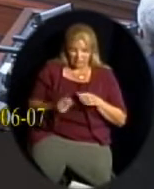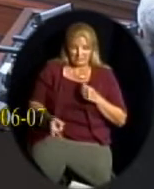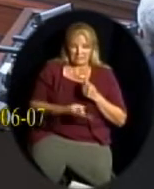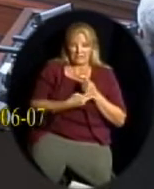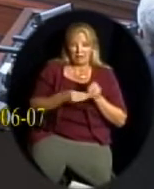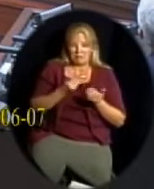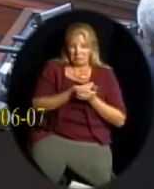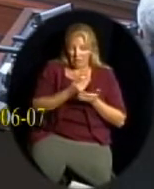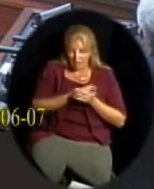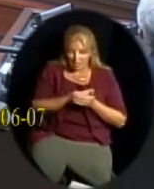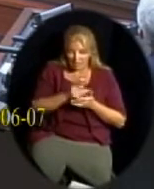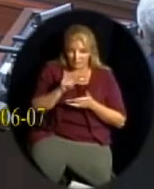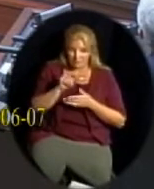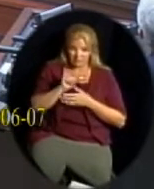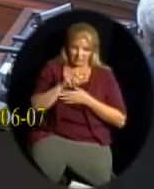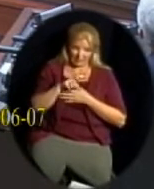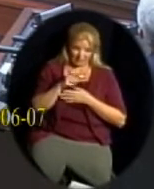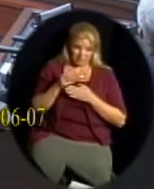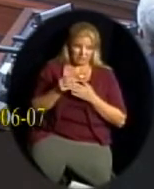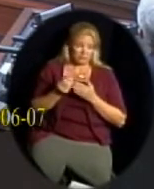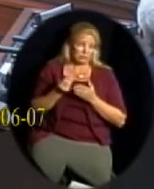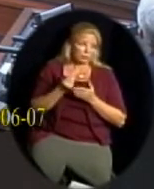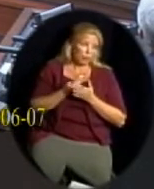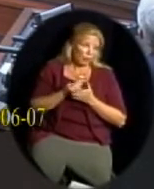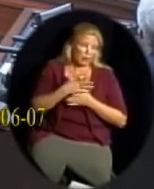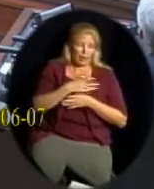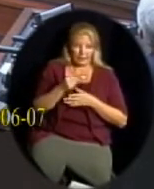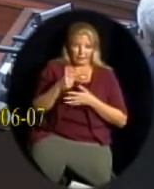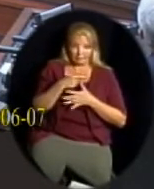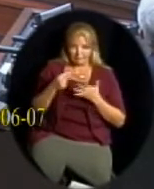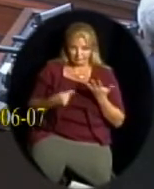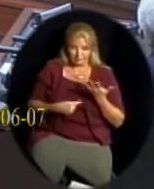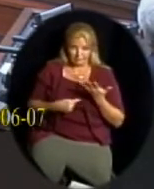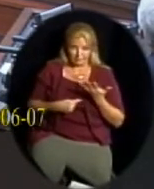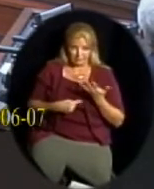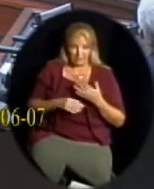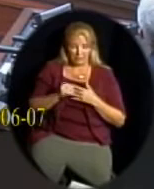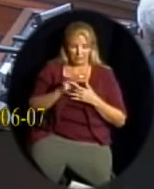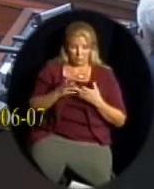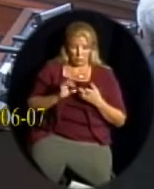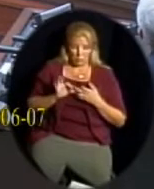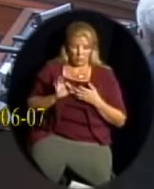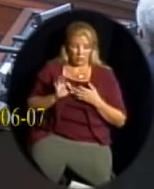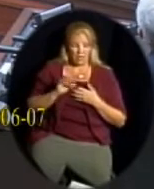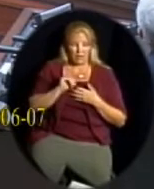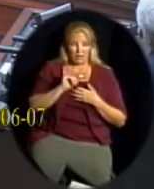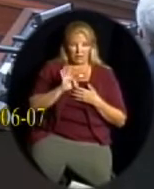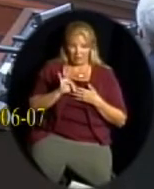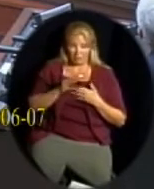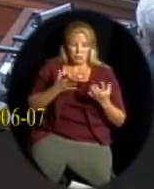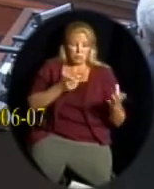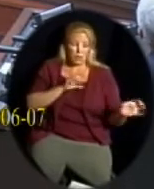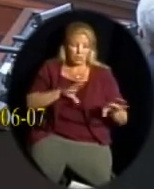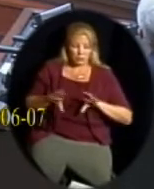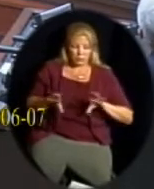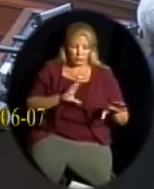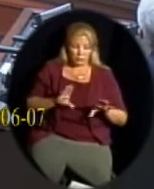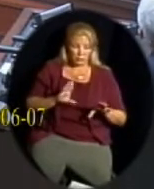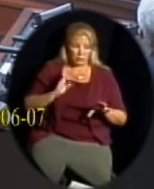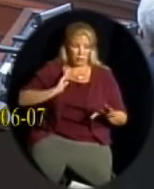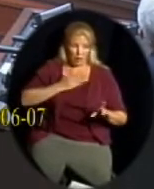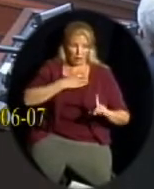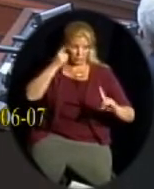expense. But in order for us to maintain, to be able to do what we want to do in the district and be able to maintain a stable mill